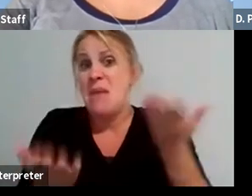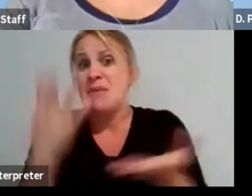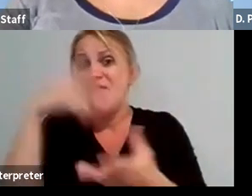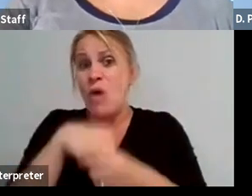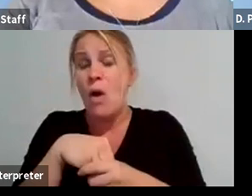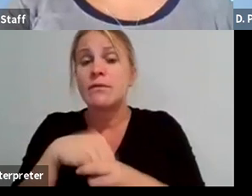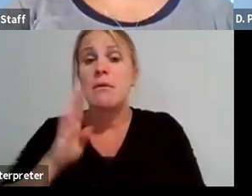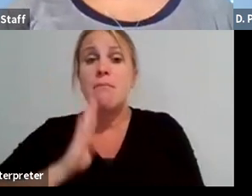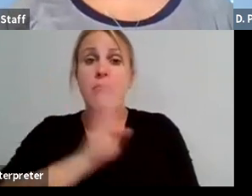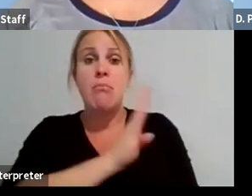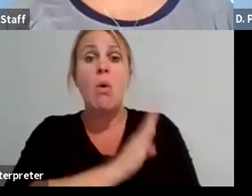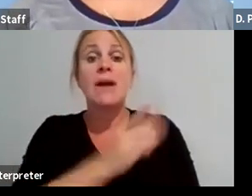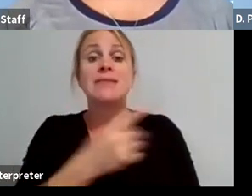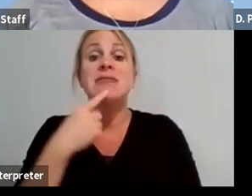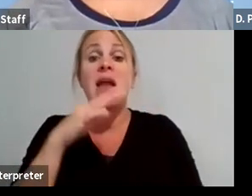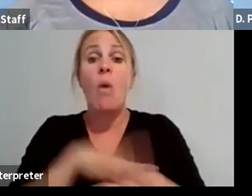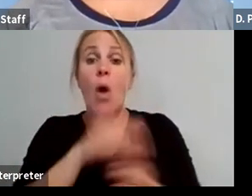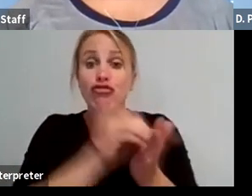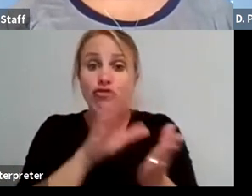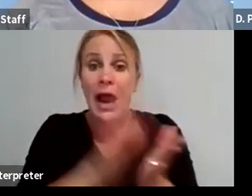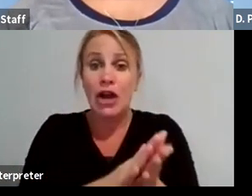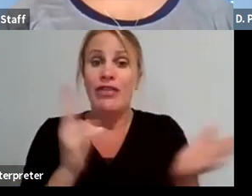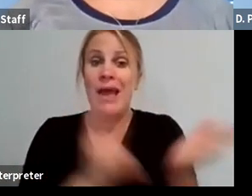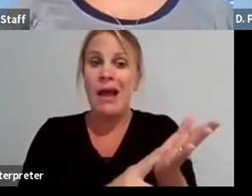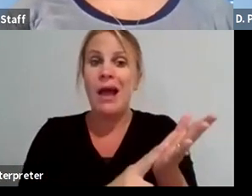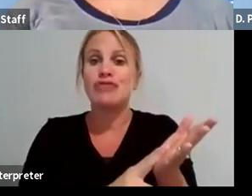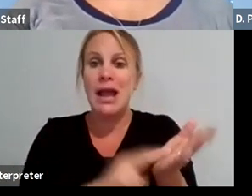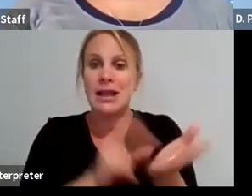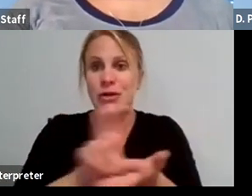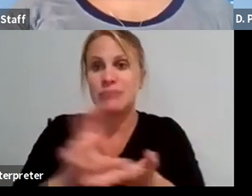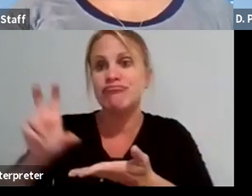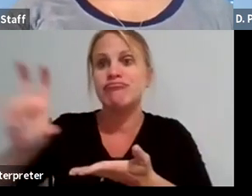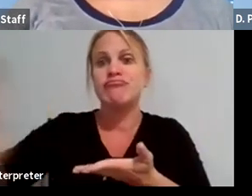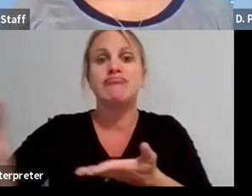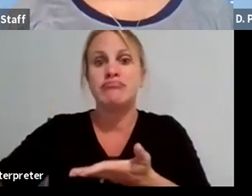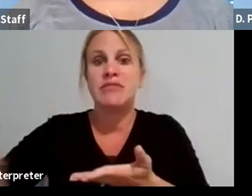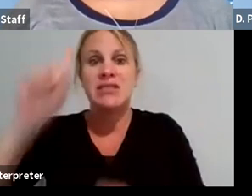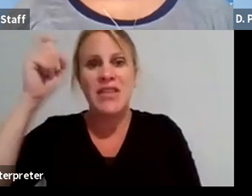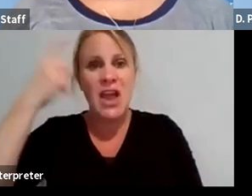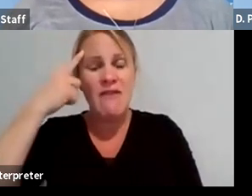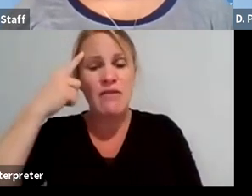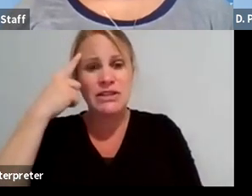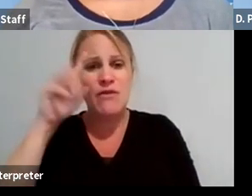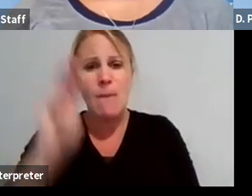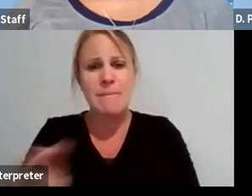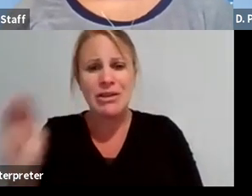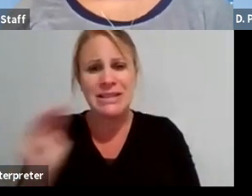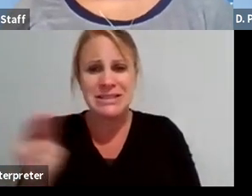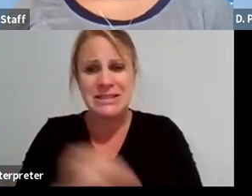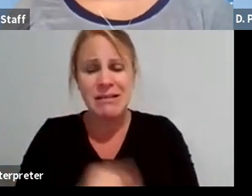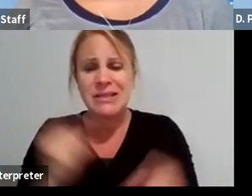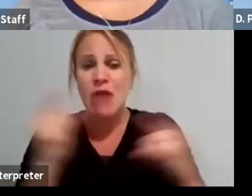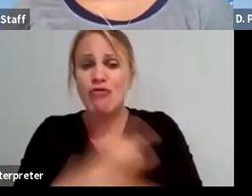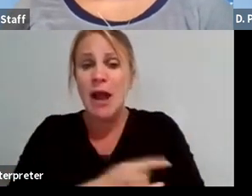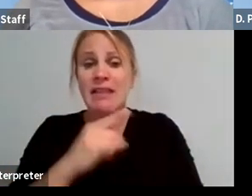members claim on record that contracts are padded out to overcharge the government to the tune of millions. The great irony is that county executive has